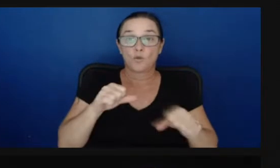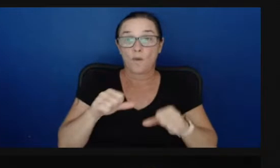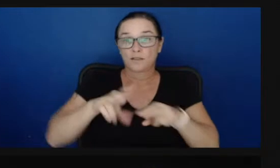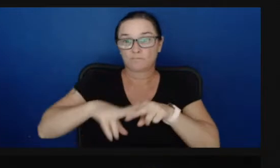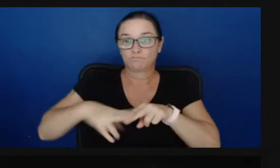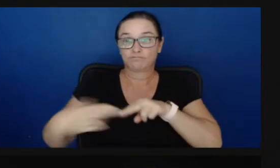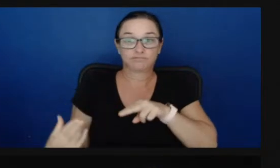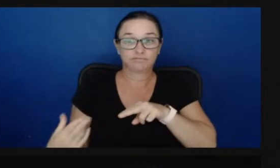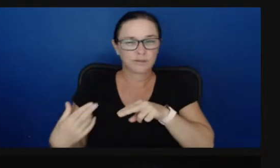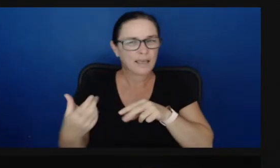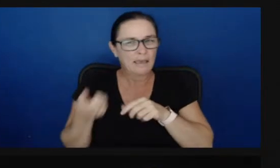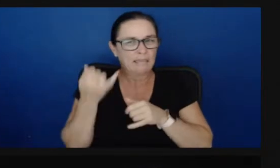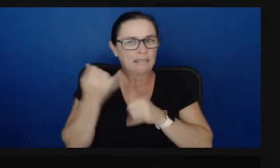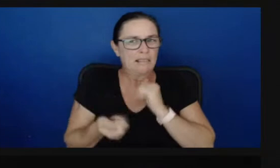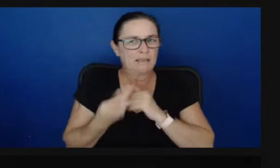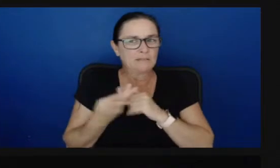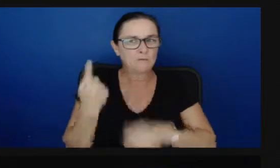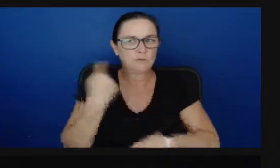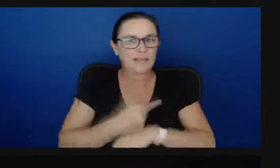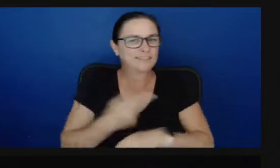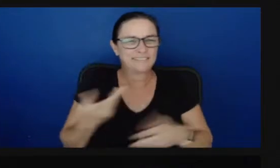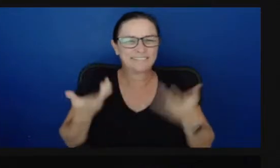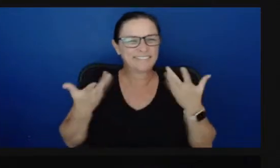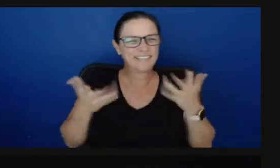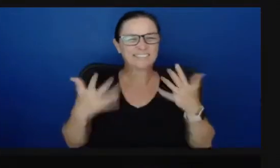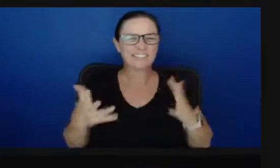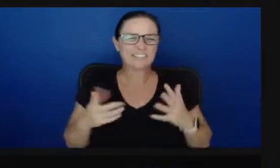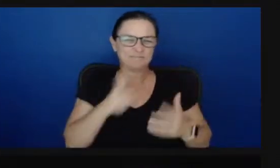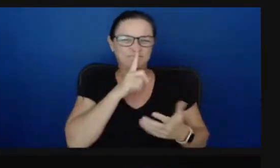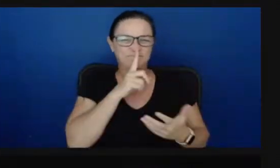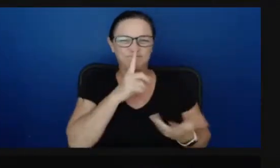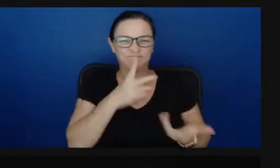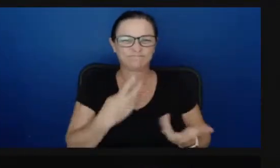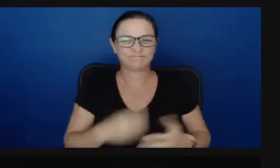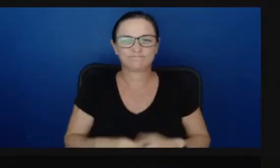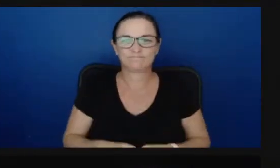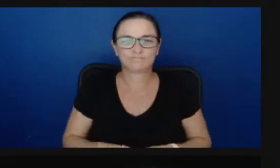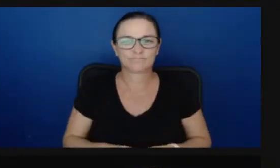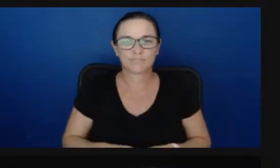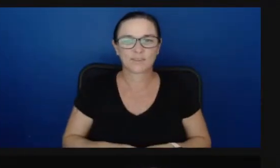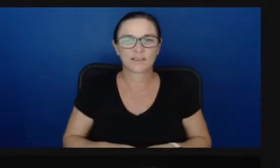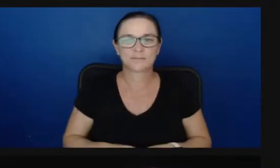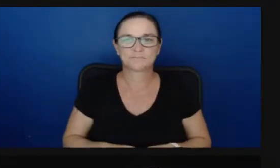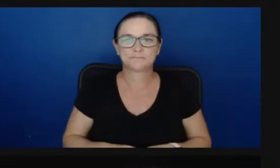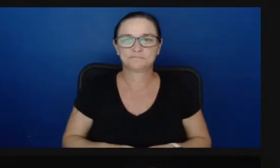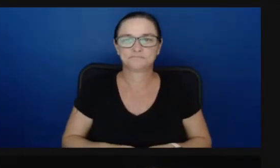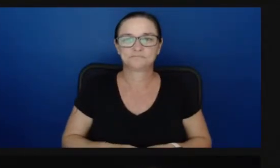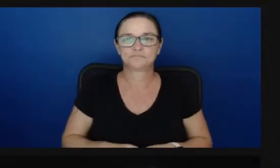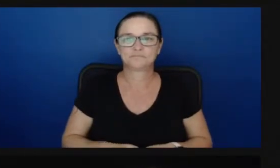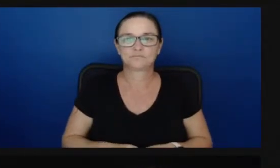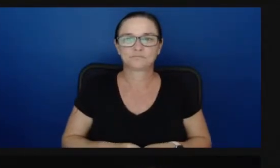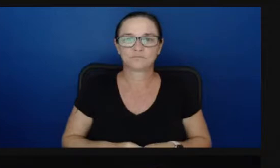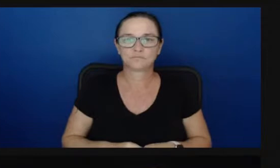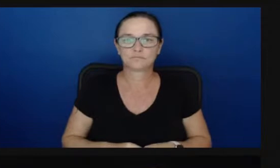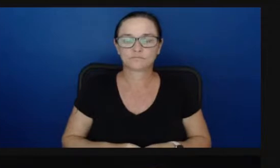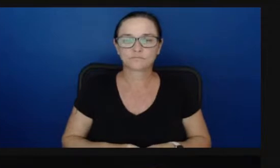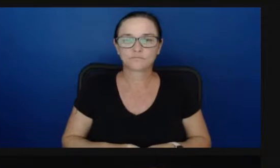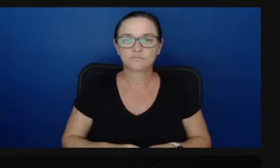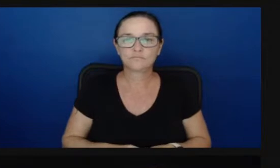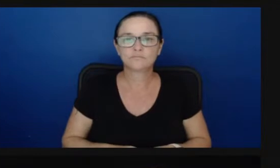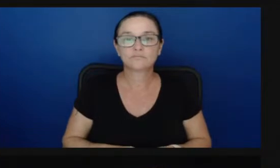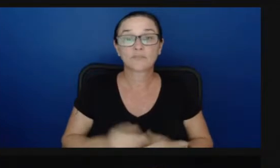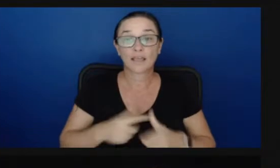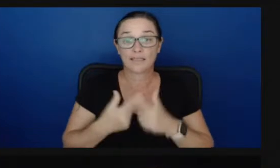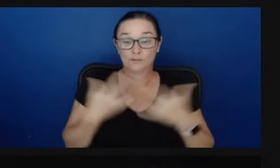and that's as much as they say. Nothing else here is really worth highlighting. And then come to